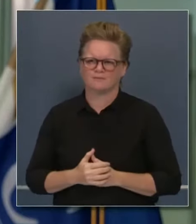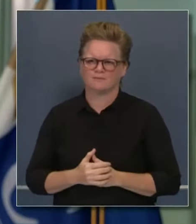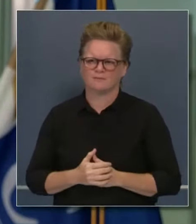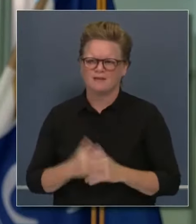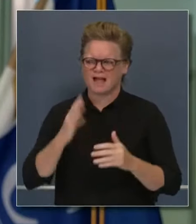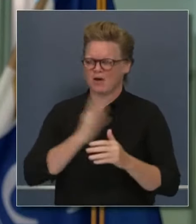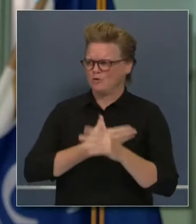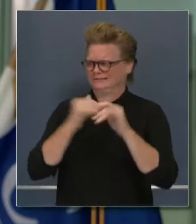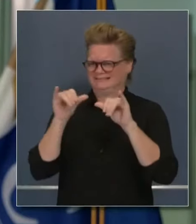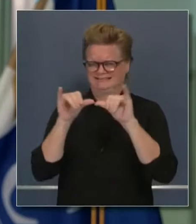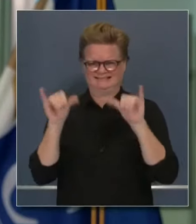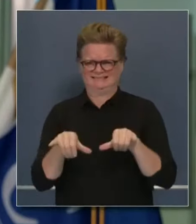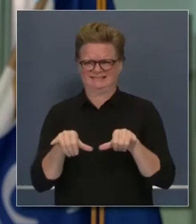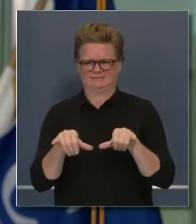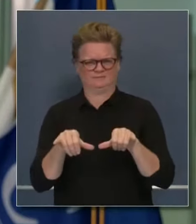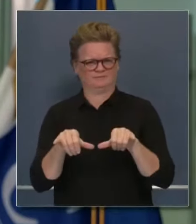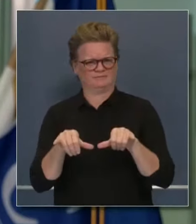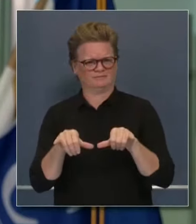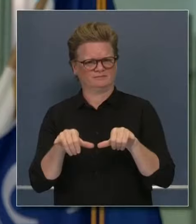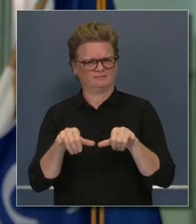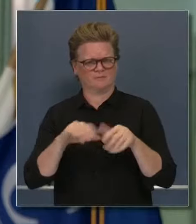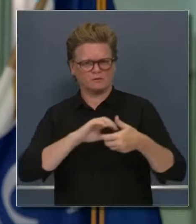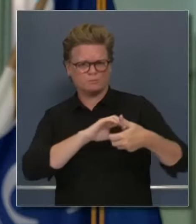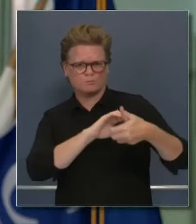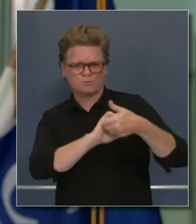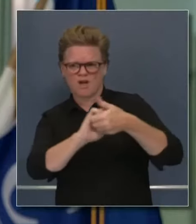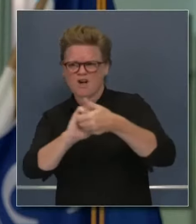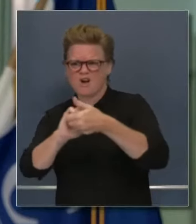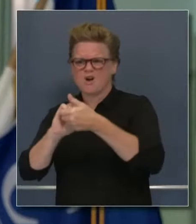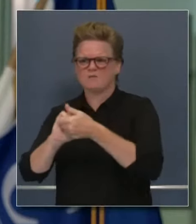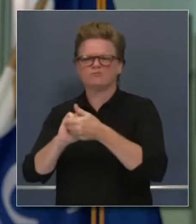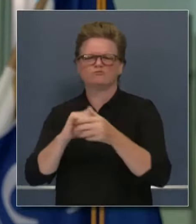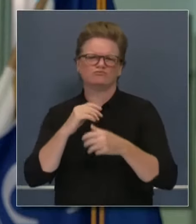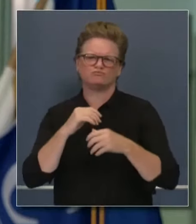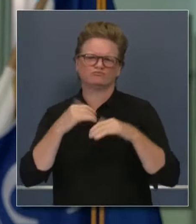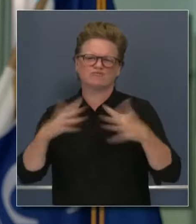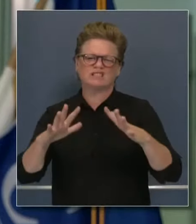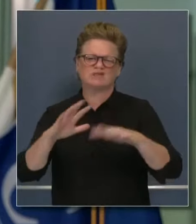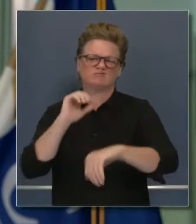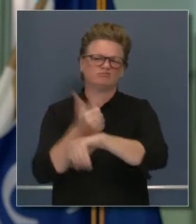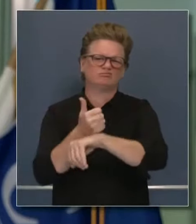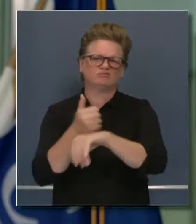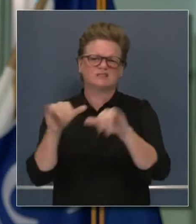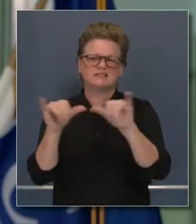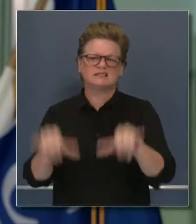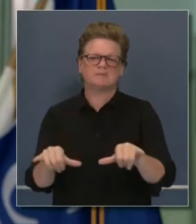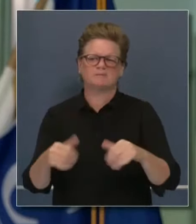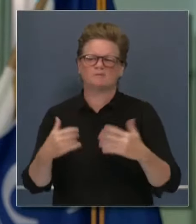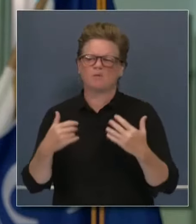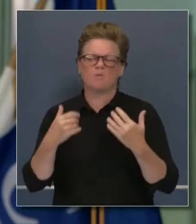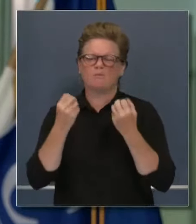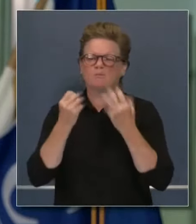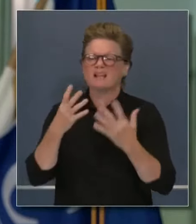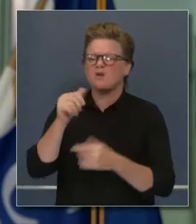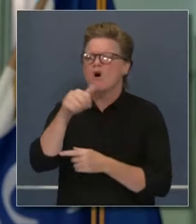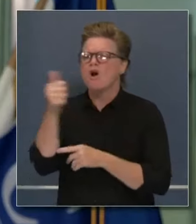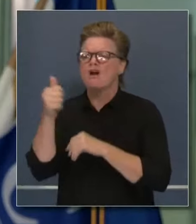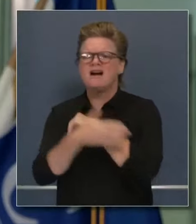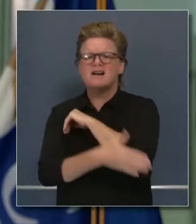second to none in this country. We're getting outpouring of support from around the world, and we're developing